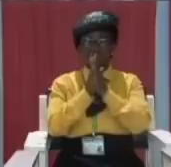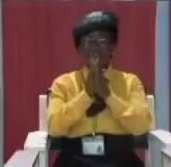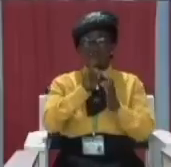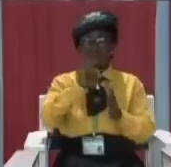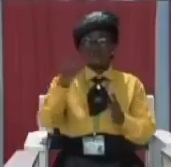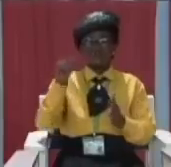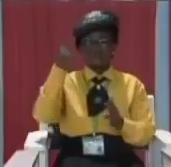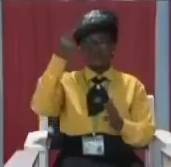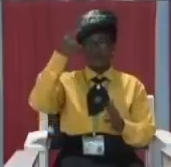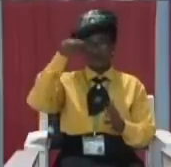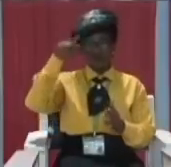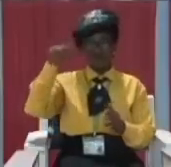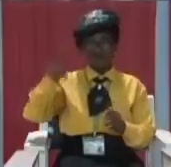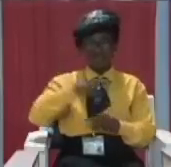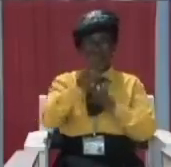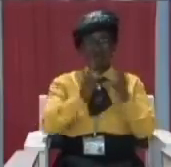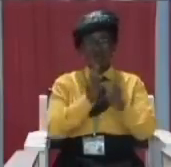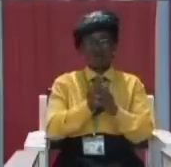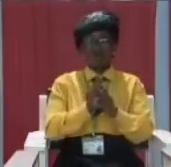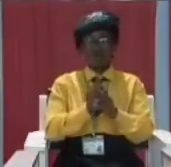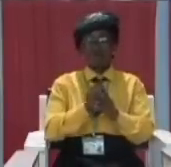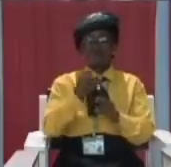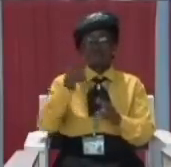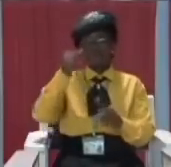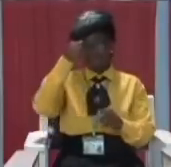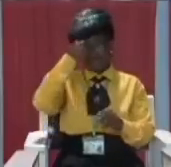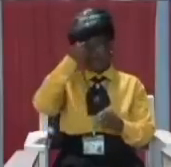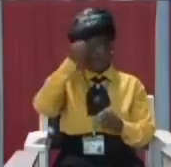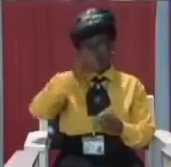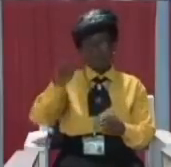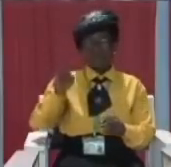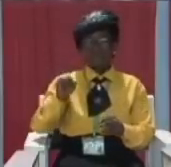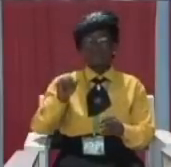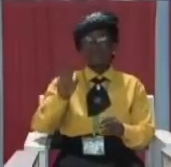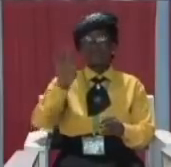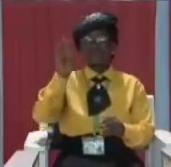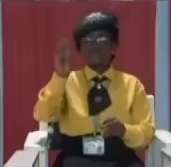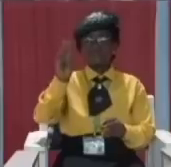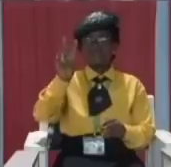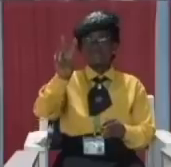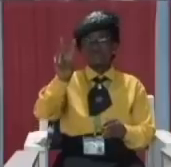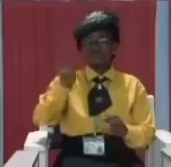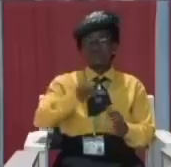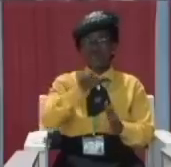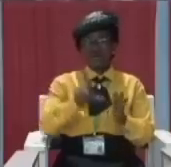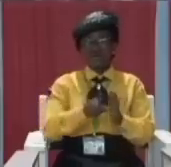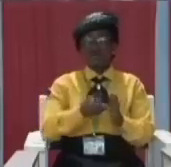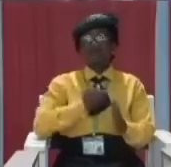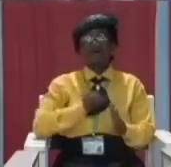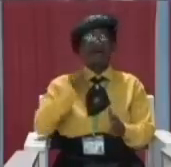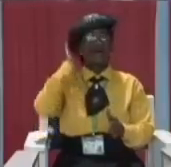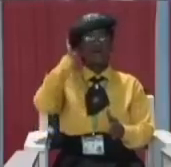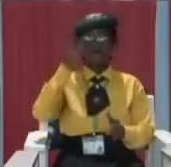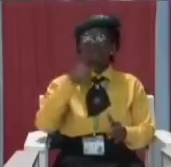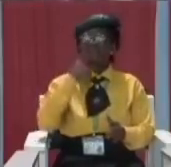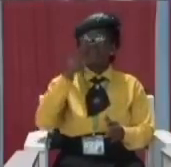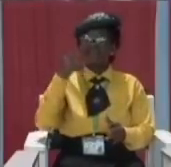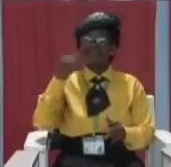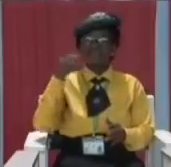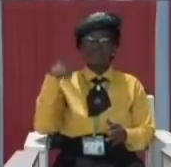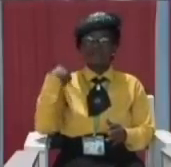The remaining 72 hours, I will tell the volunteers what they will pray